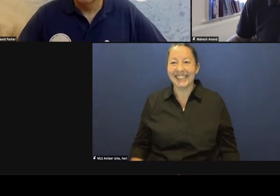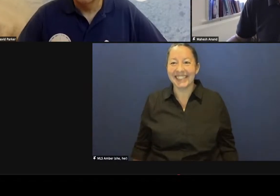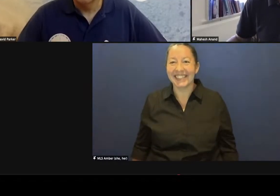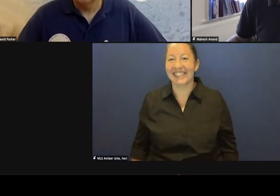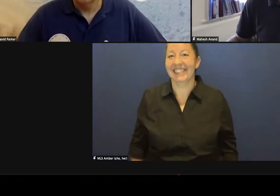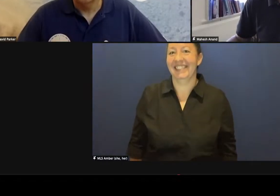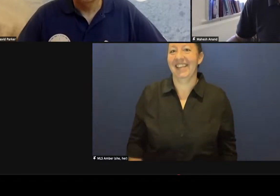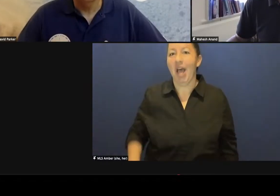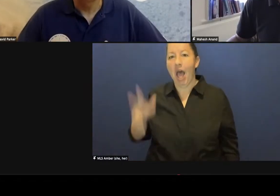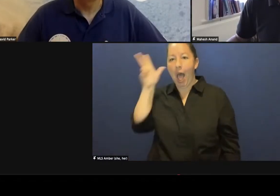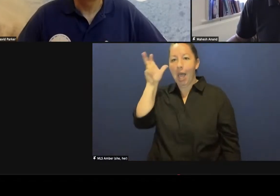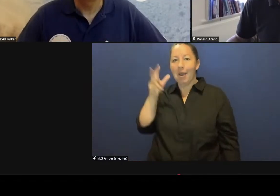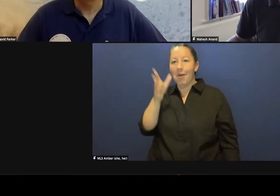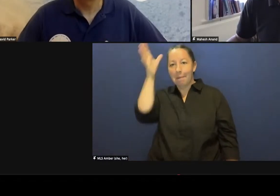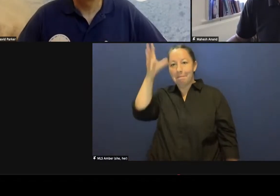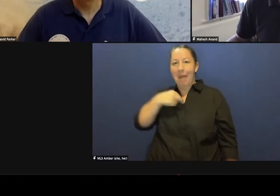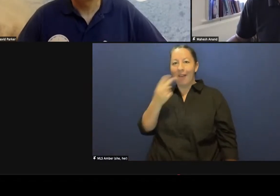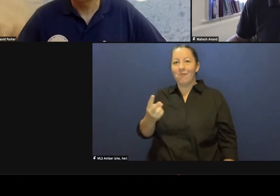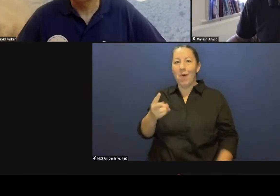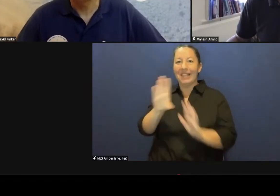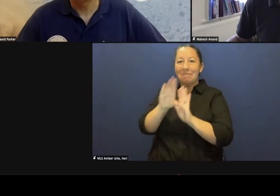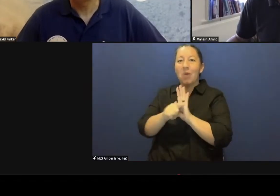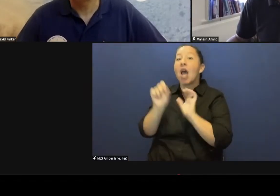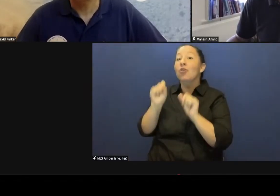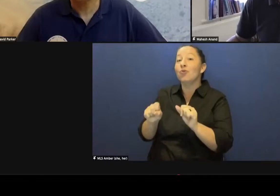And you can also put them in chat.